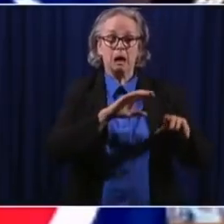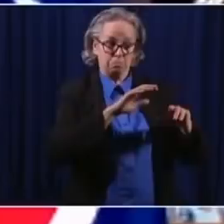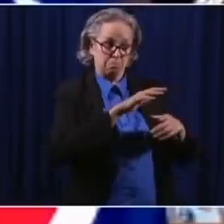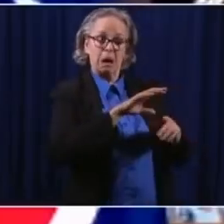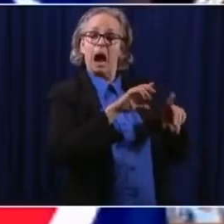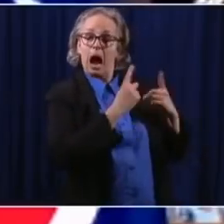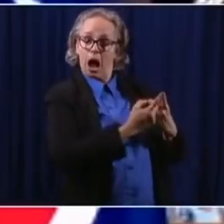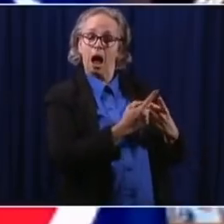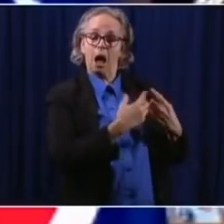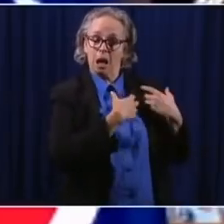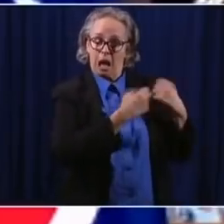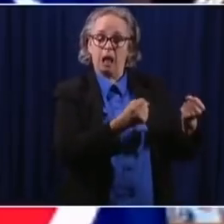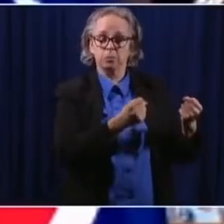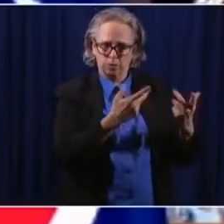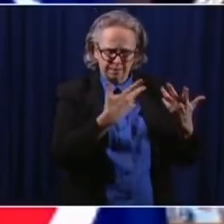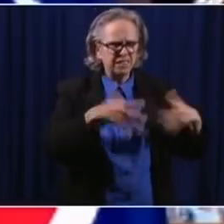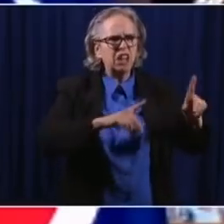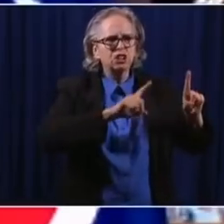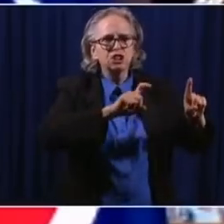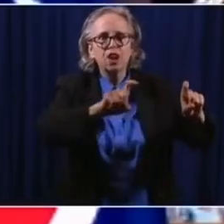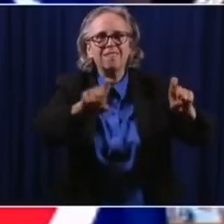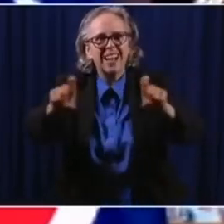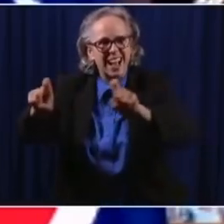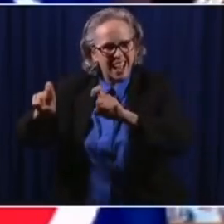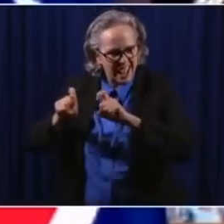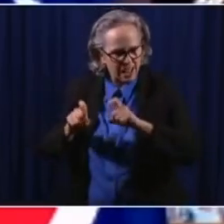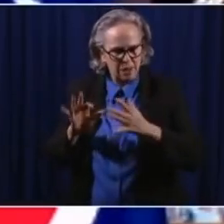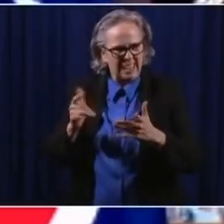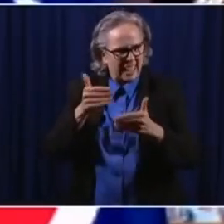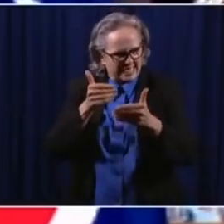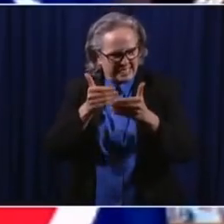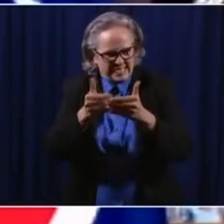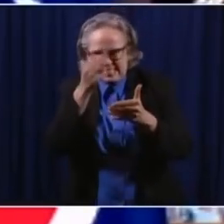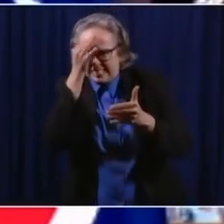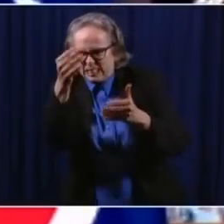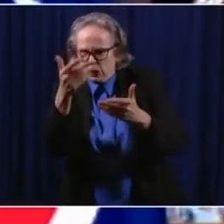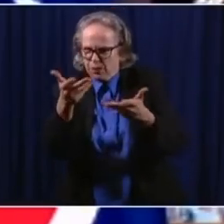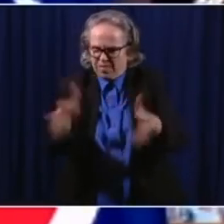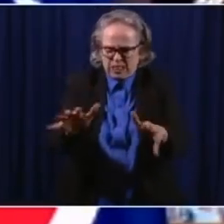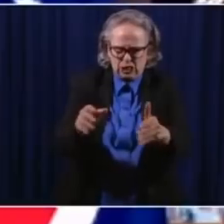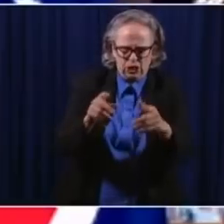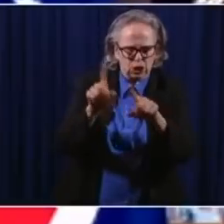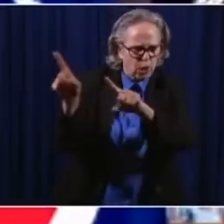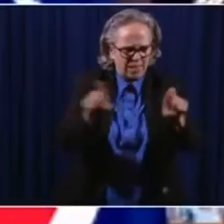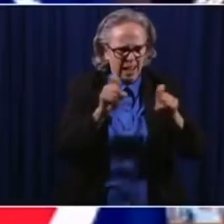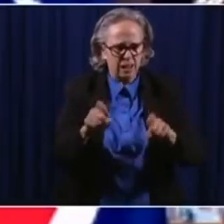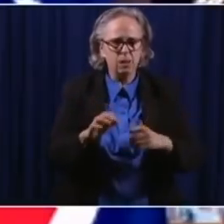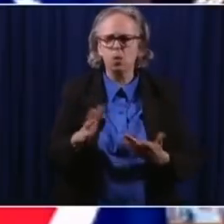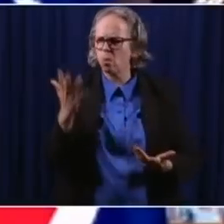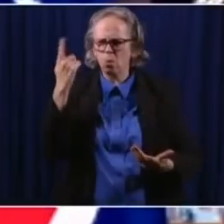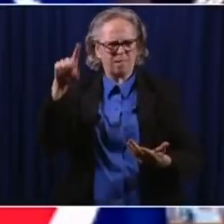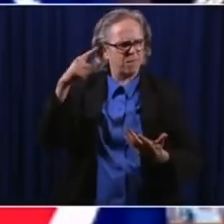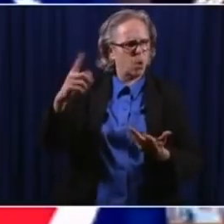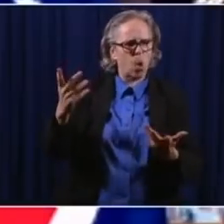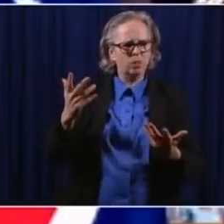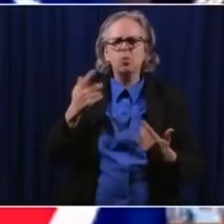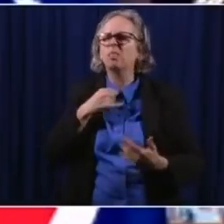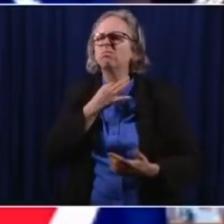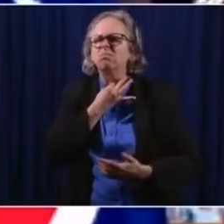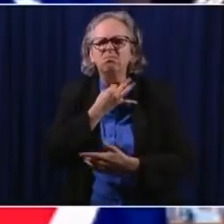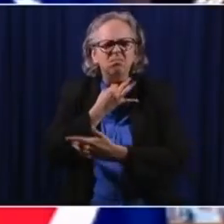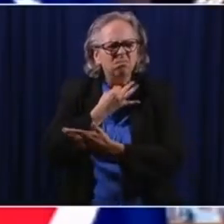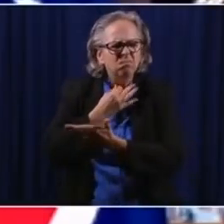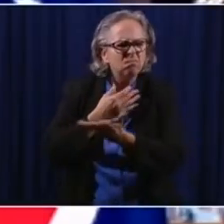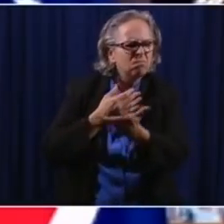Remember, we do these surveys to basically come to the conclusion of how many people out there in the population have antibodies that they may